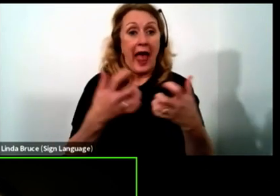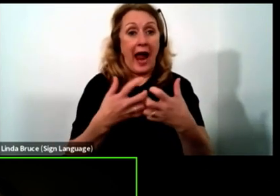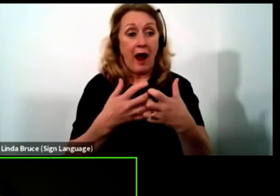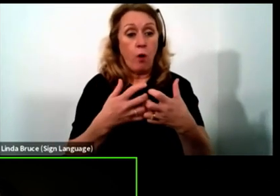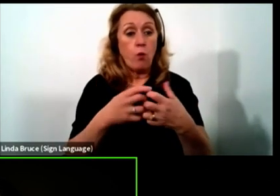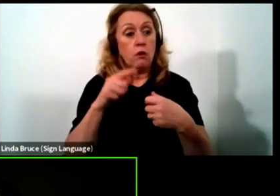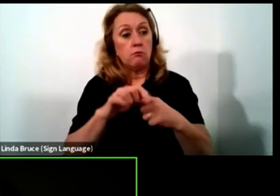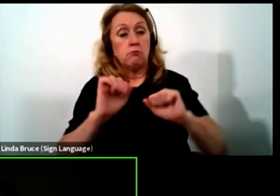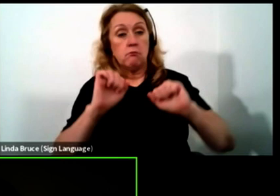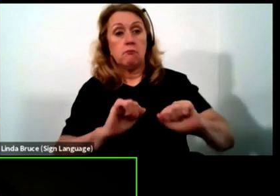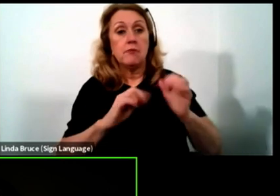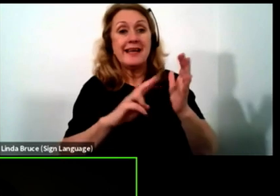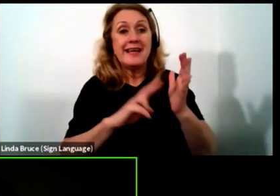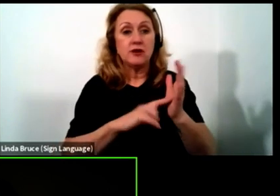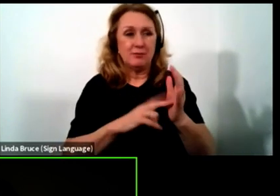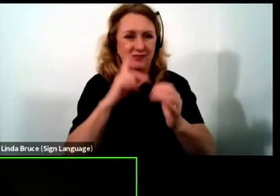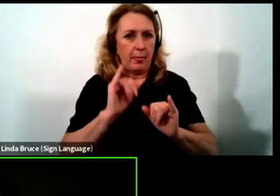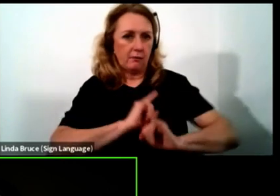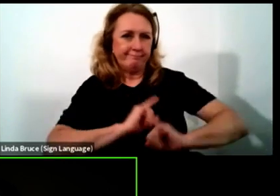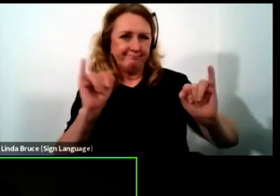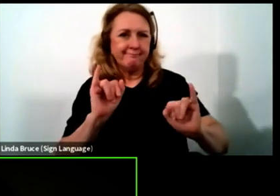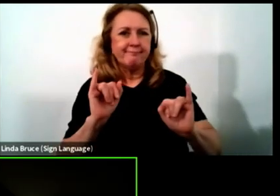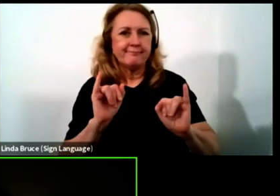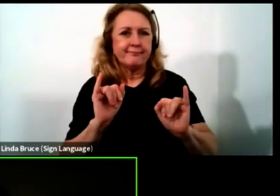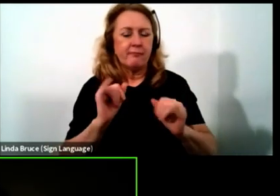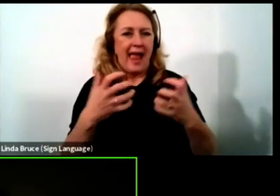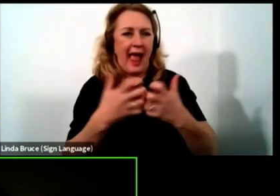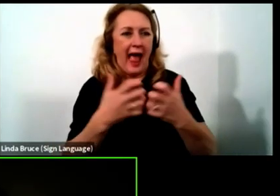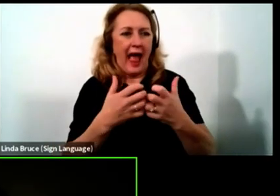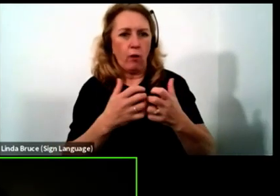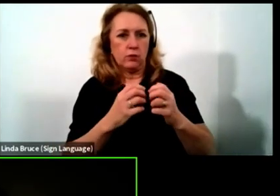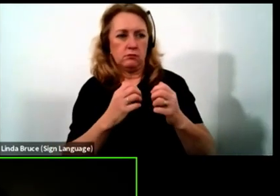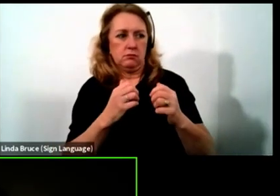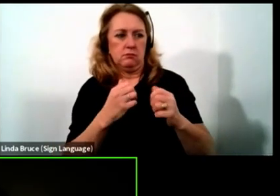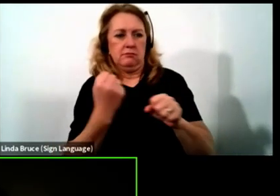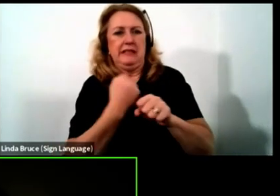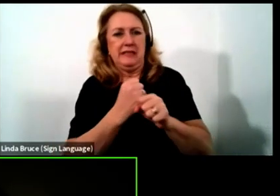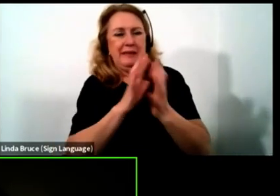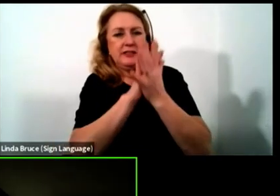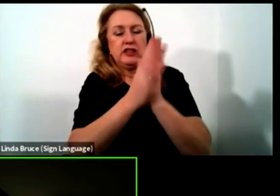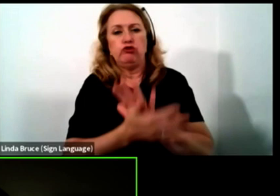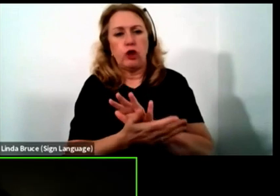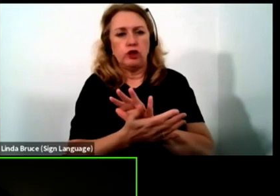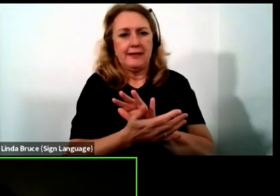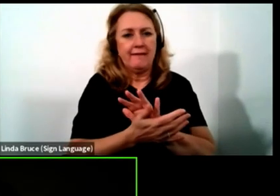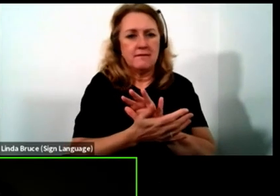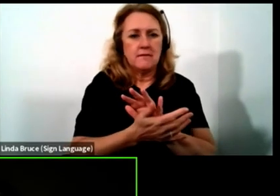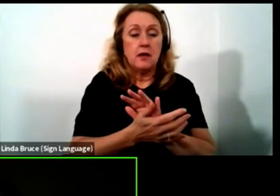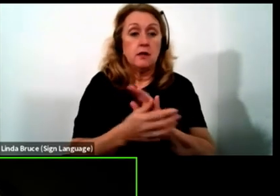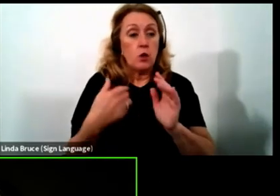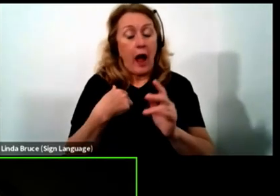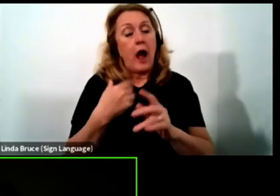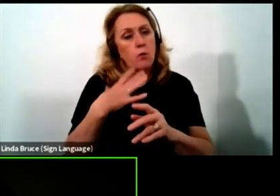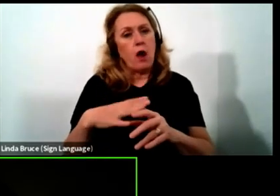how nationalism in the worst side of the way it's approached is done has been destructive. So I am for